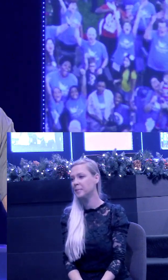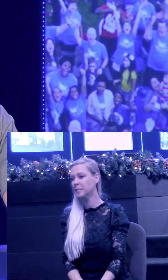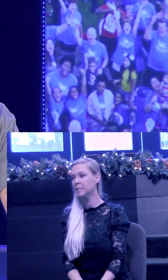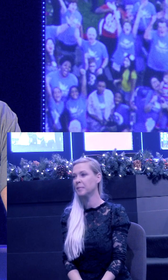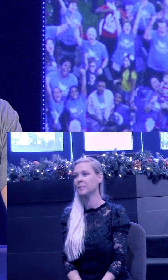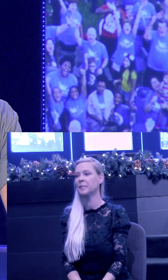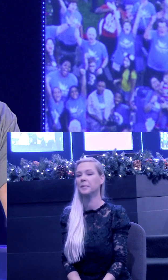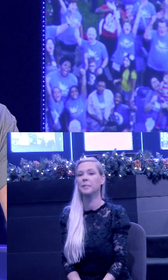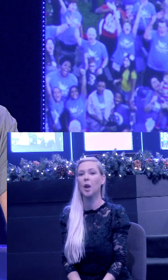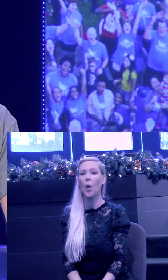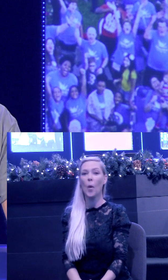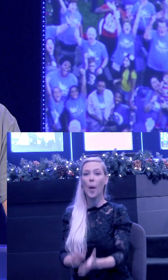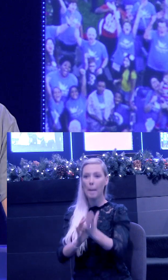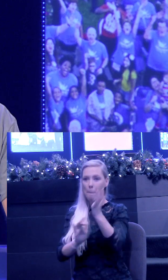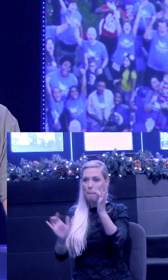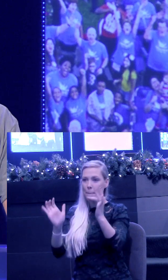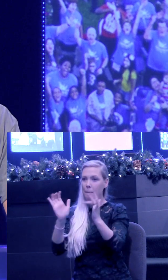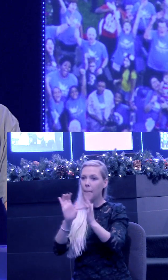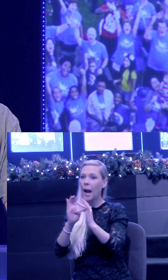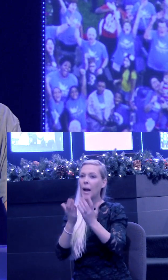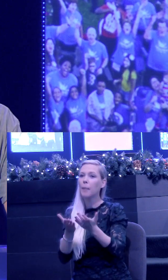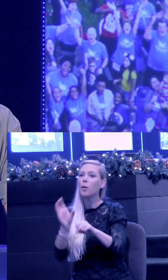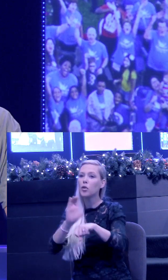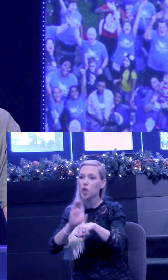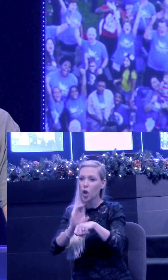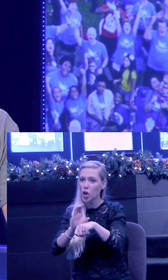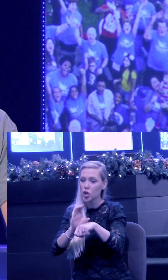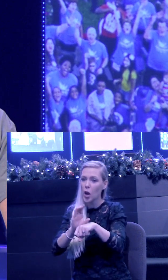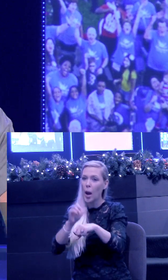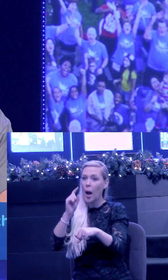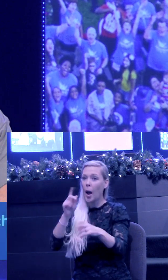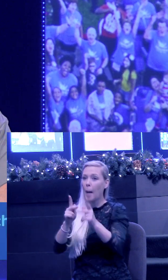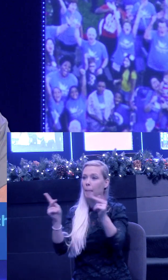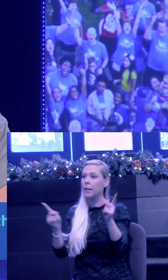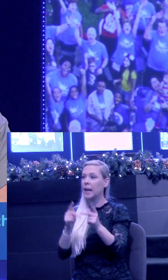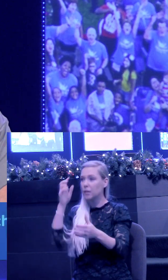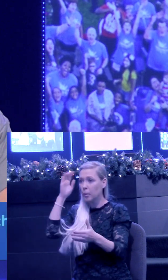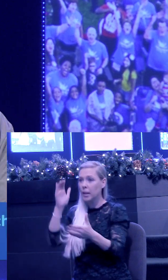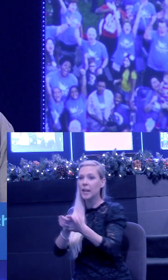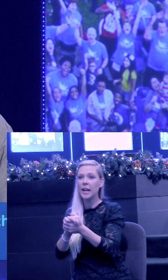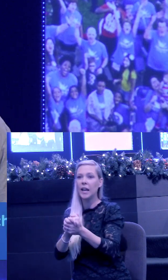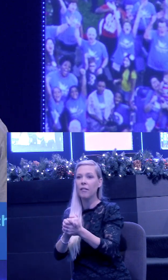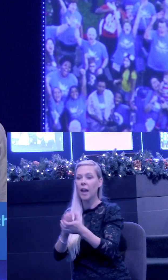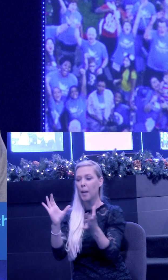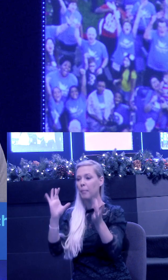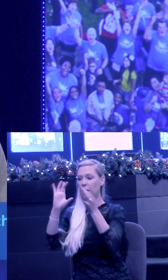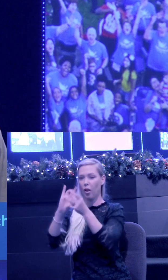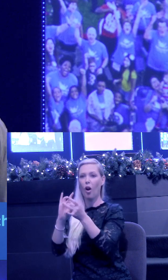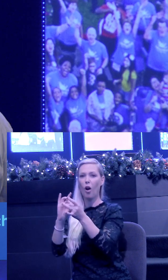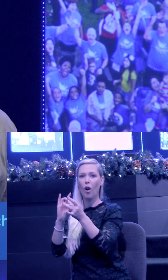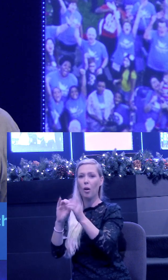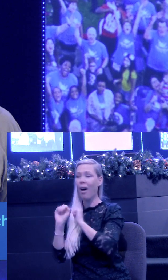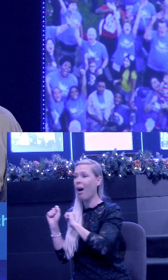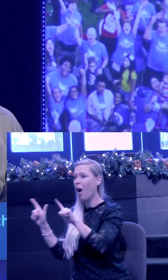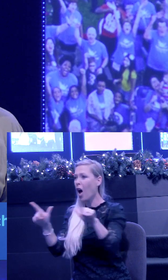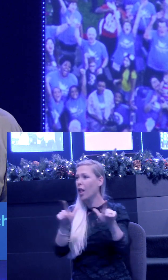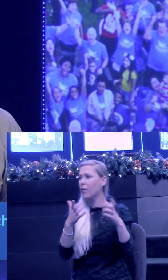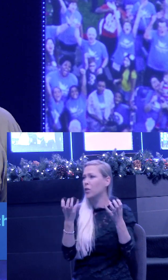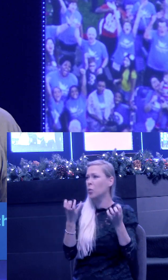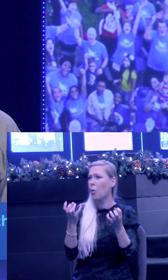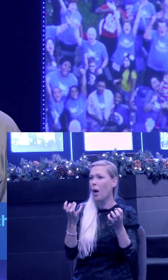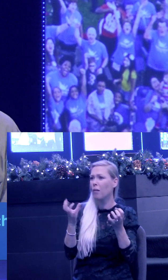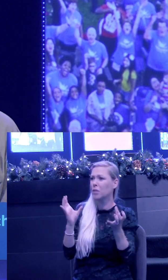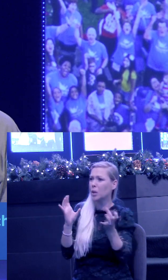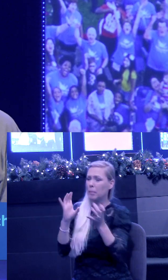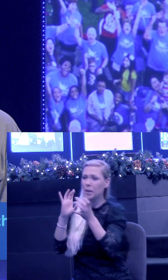So we're a Bible church. We're a place to believe, but we're also a place to belong. We all have a longing for belonging. We